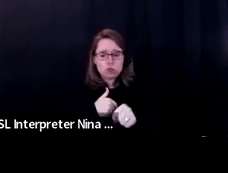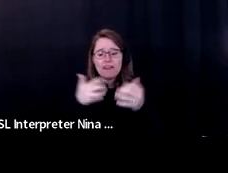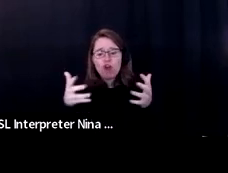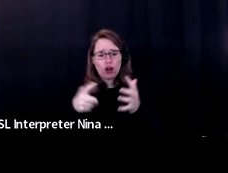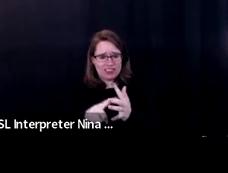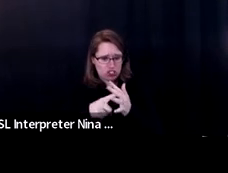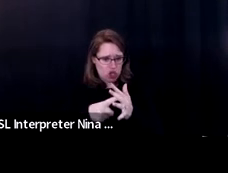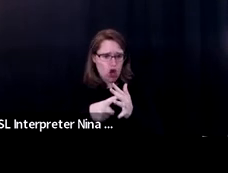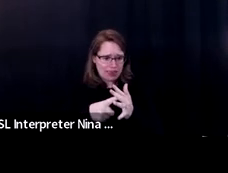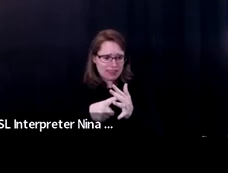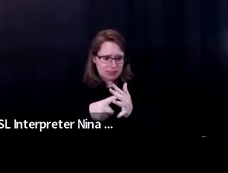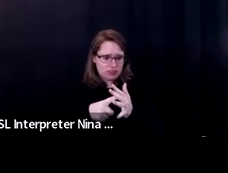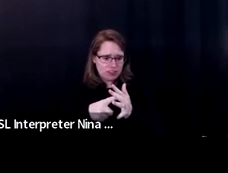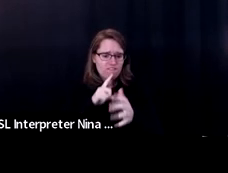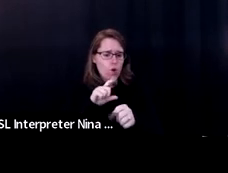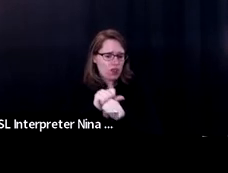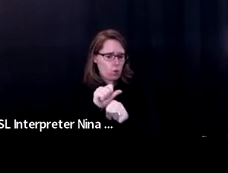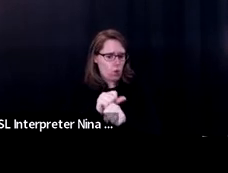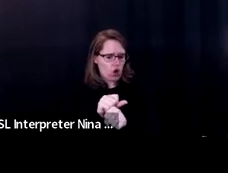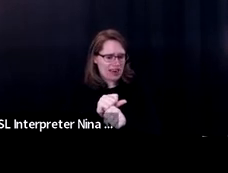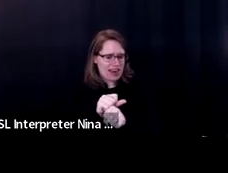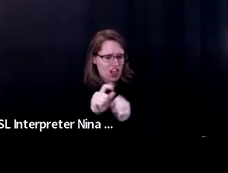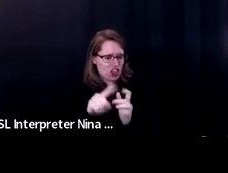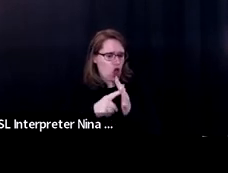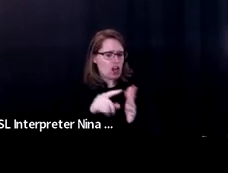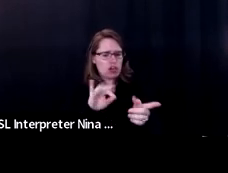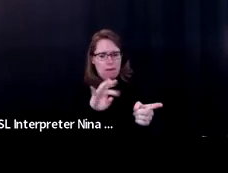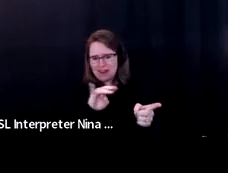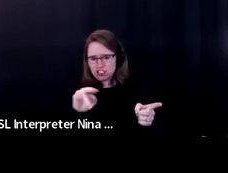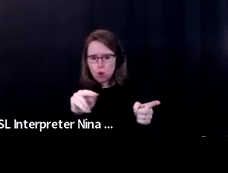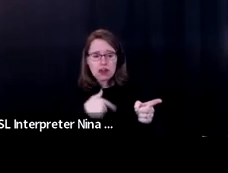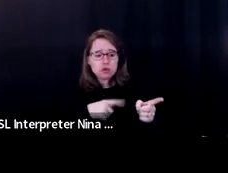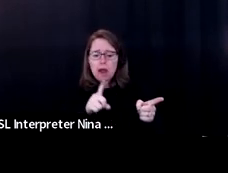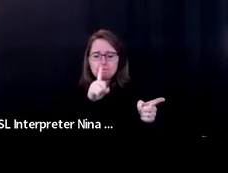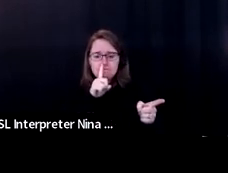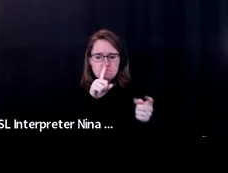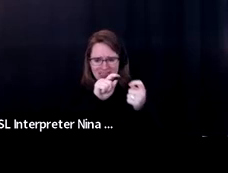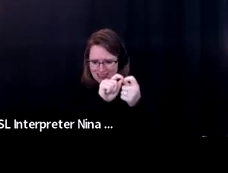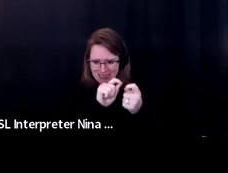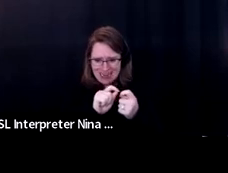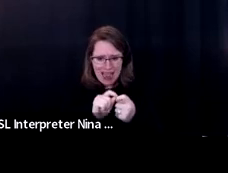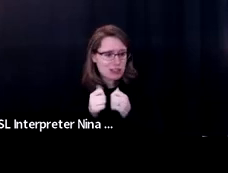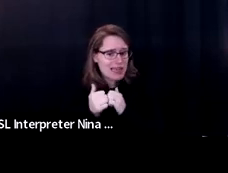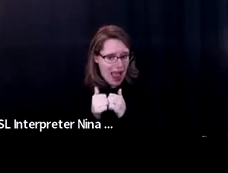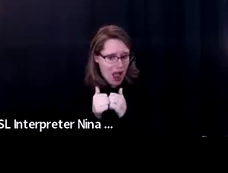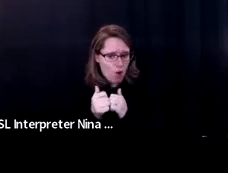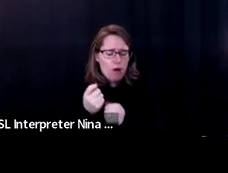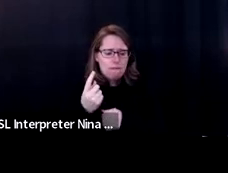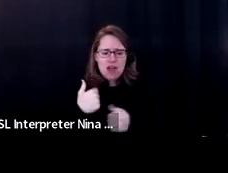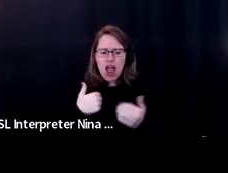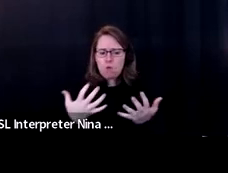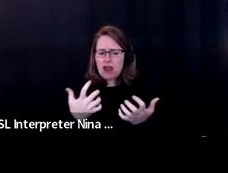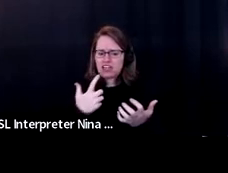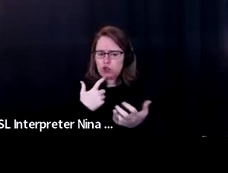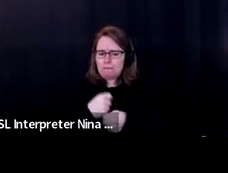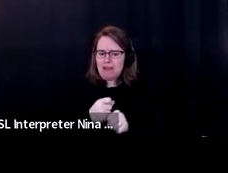Launch Minnesota continue on in that. So I didn't drill down into the measured how, but I really wanted to put a stake in the ground around